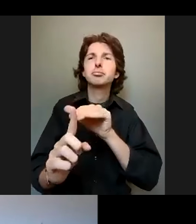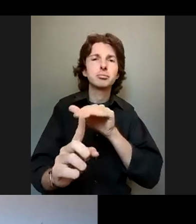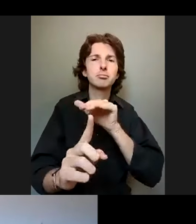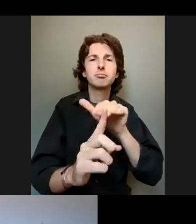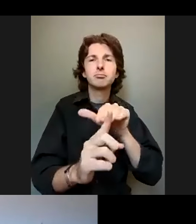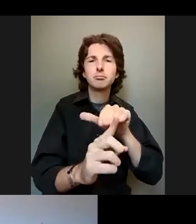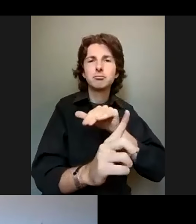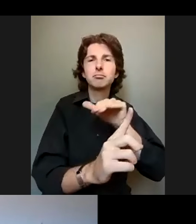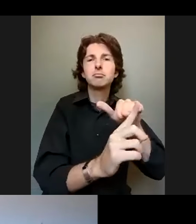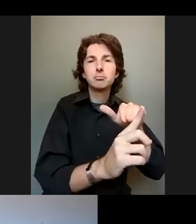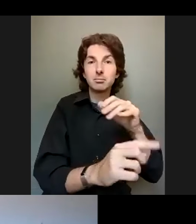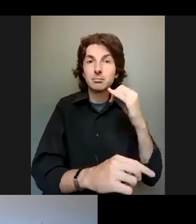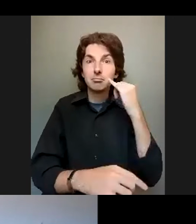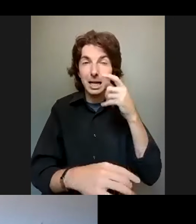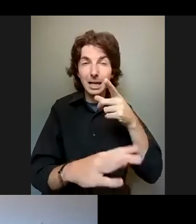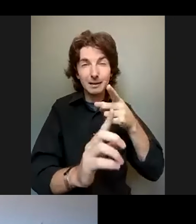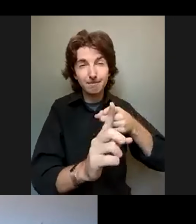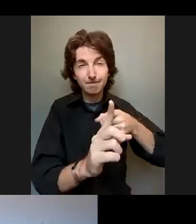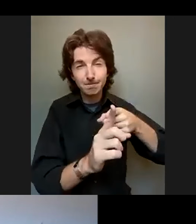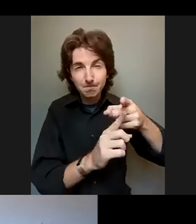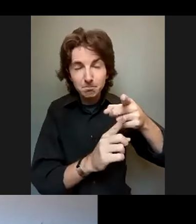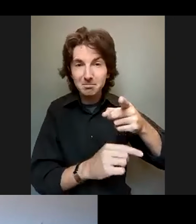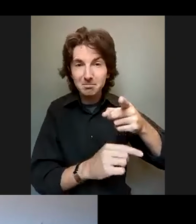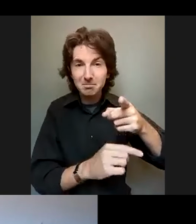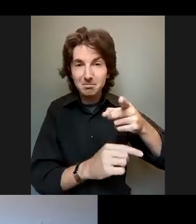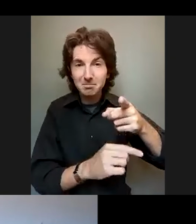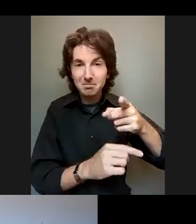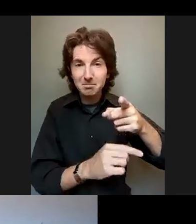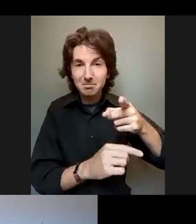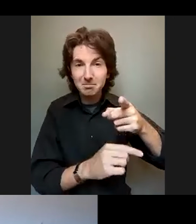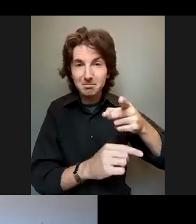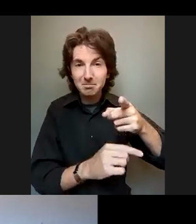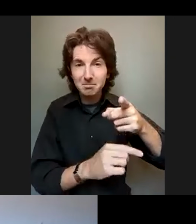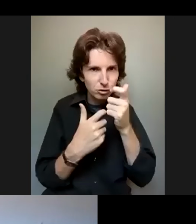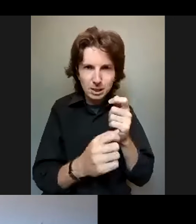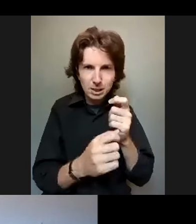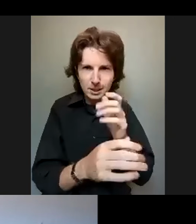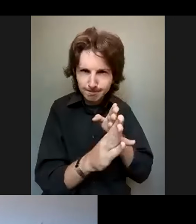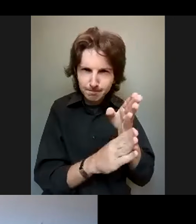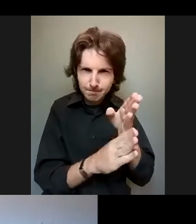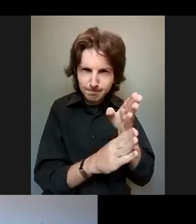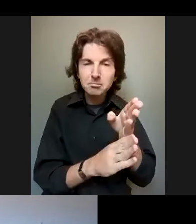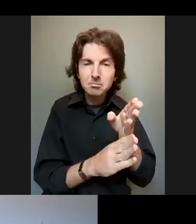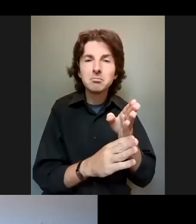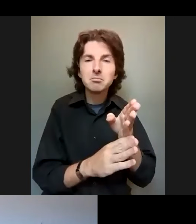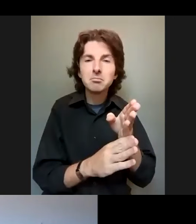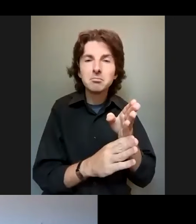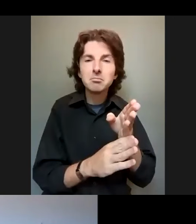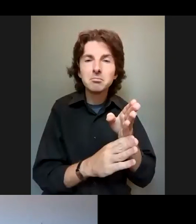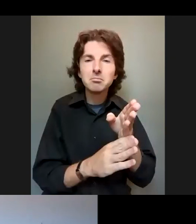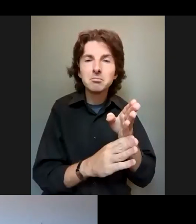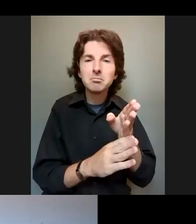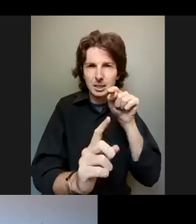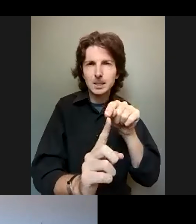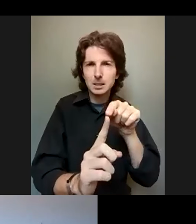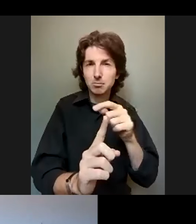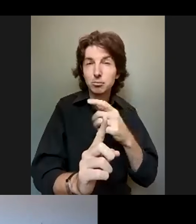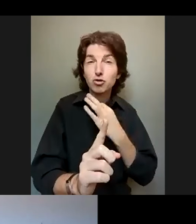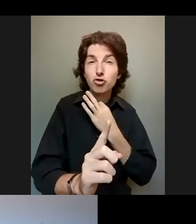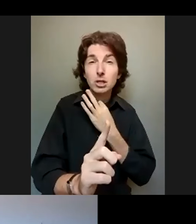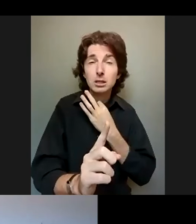and you have questions about any of the specifics that are on that one, we can definitely, as I say, have